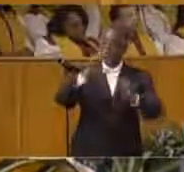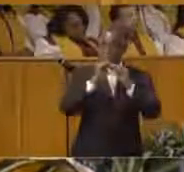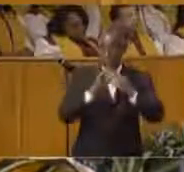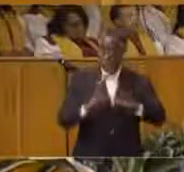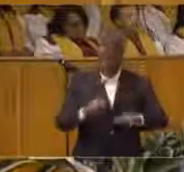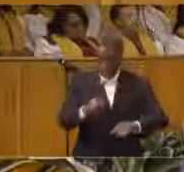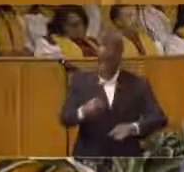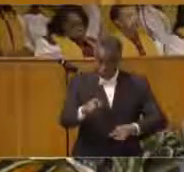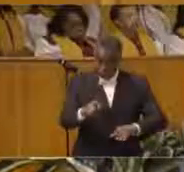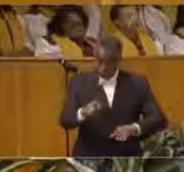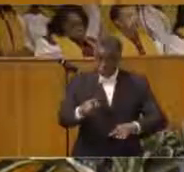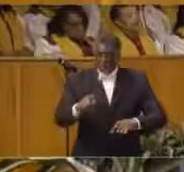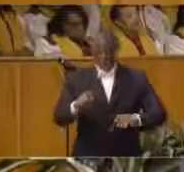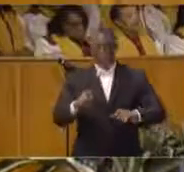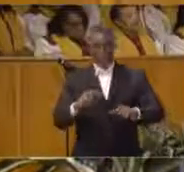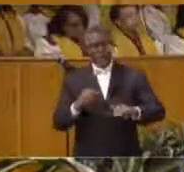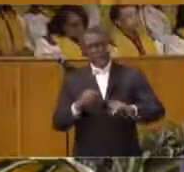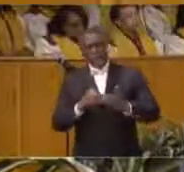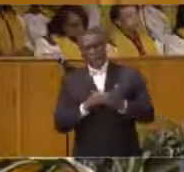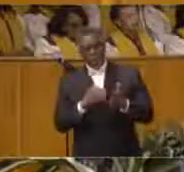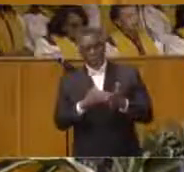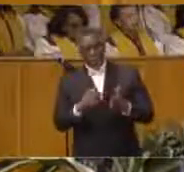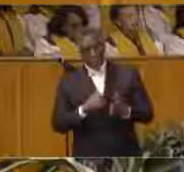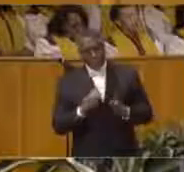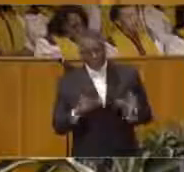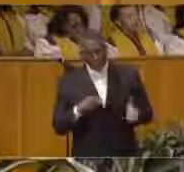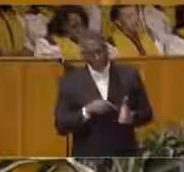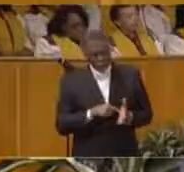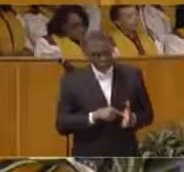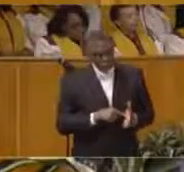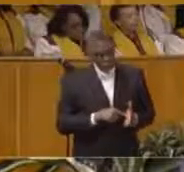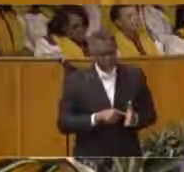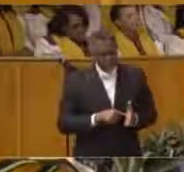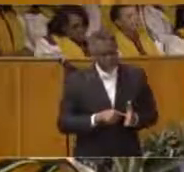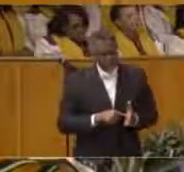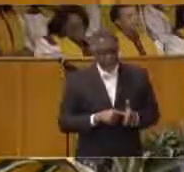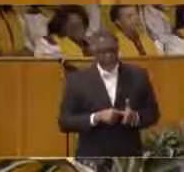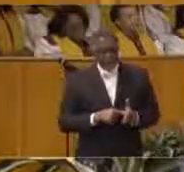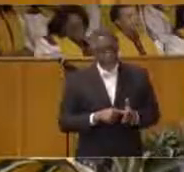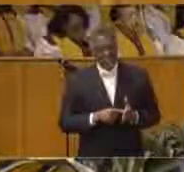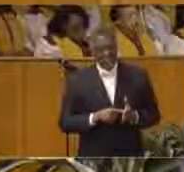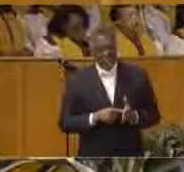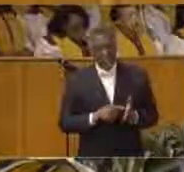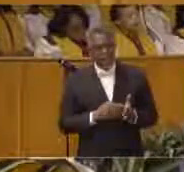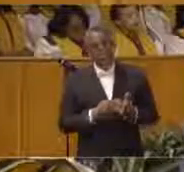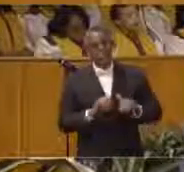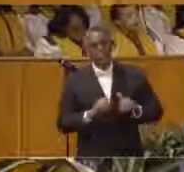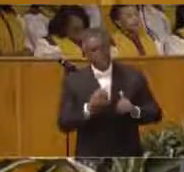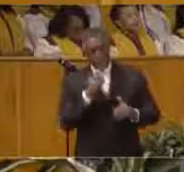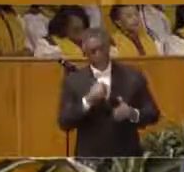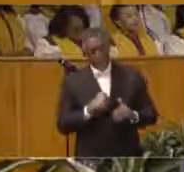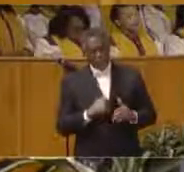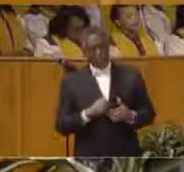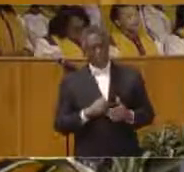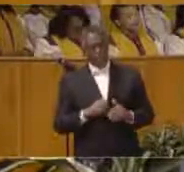Okay, well, how often do I have to do this? With what frequency should you tithe?